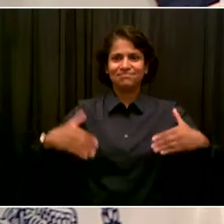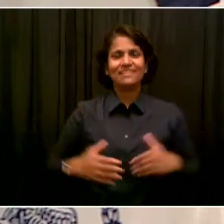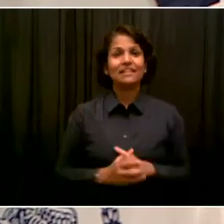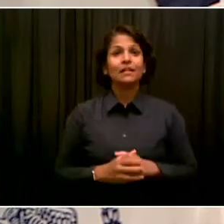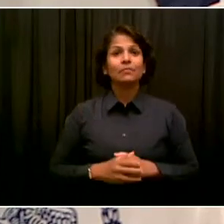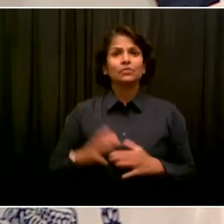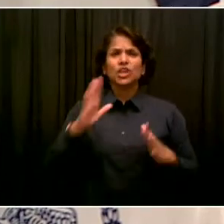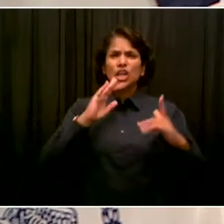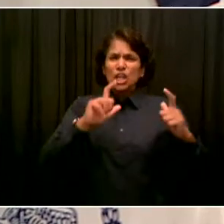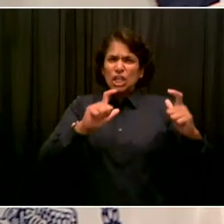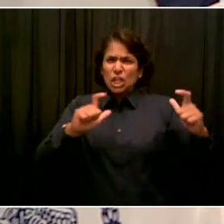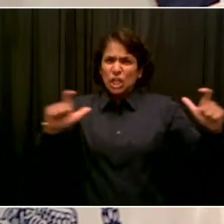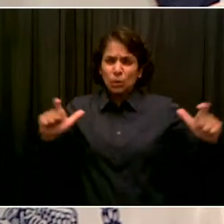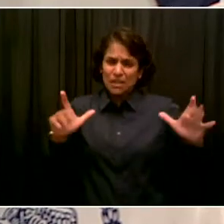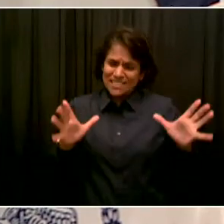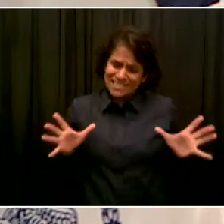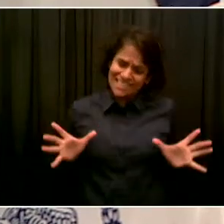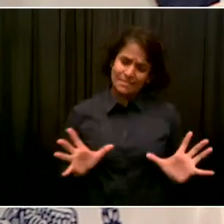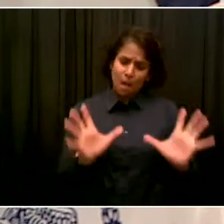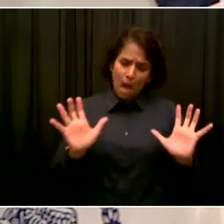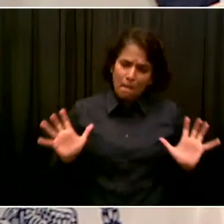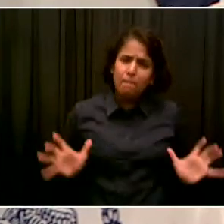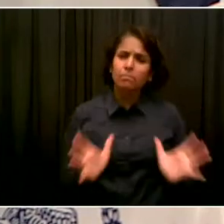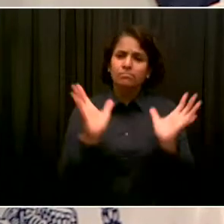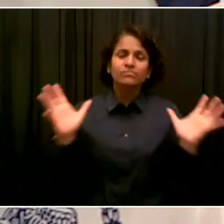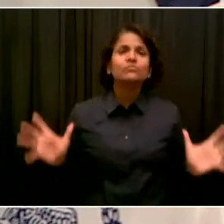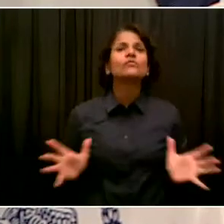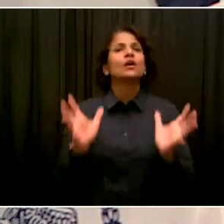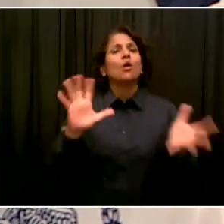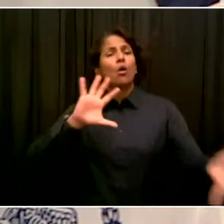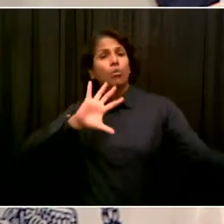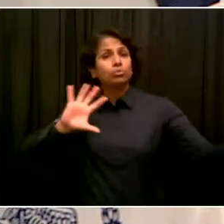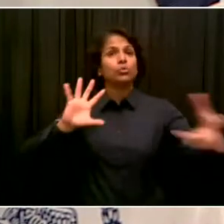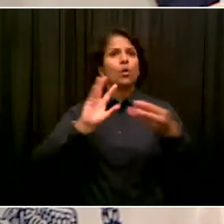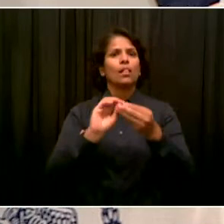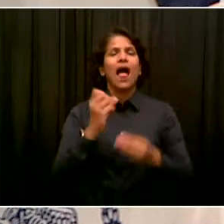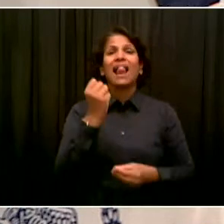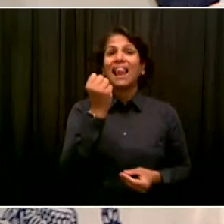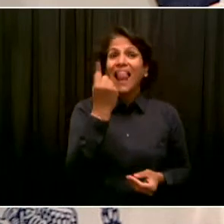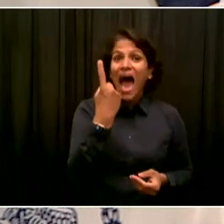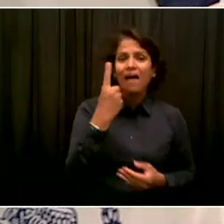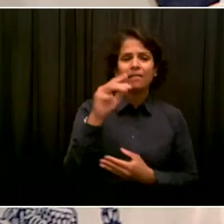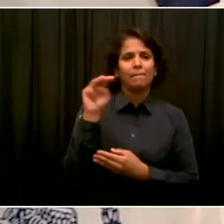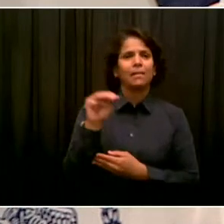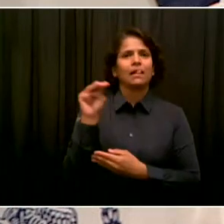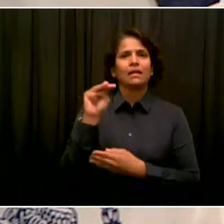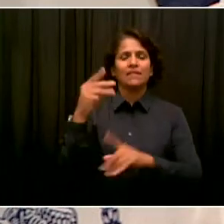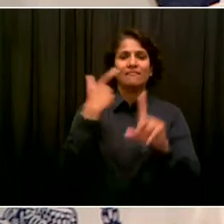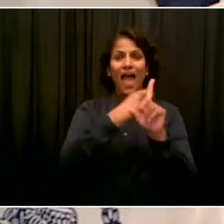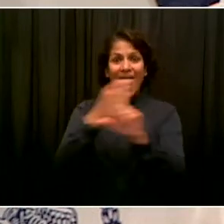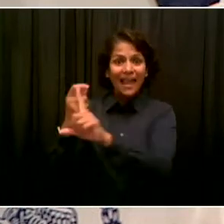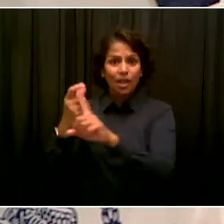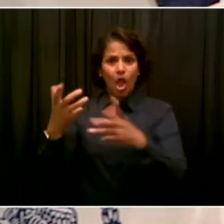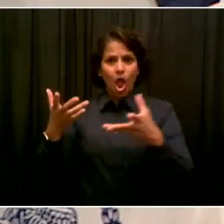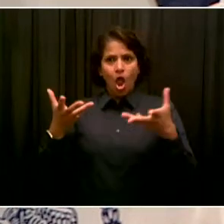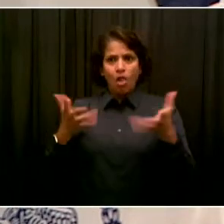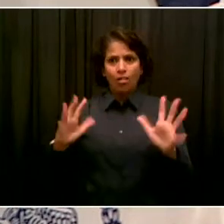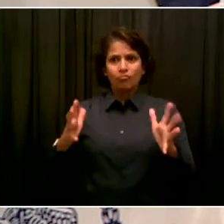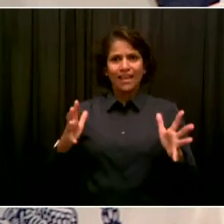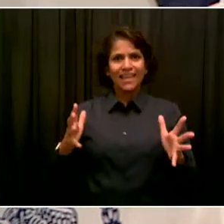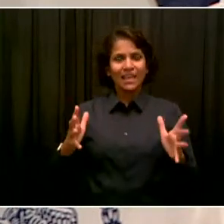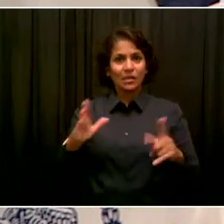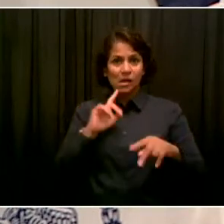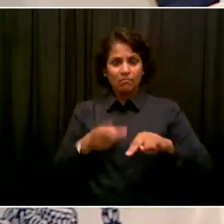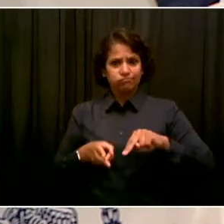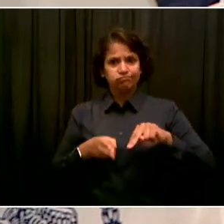well over 11 million doses, climbing all the time. Here are some facts. A lot of people don't know, but you need to.